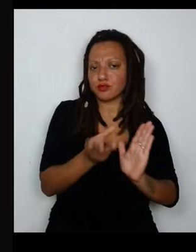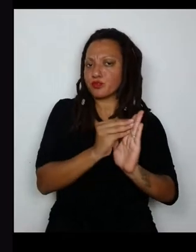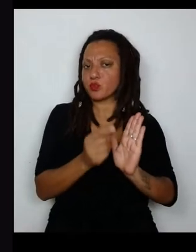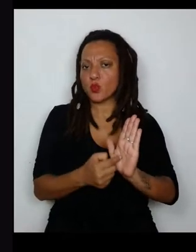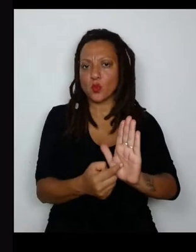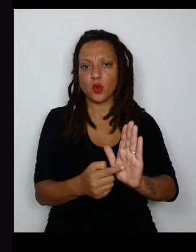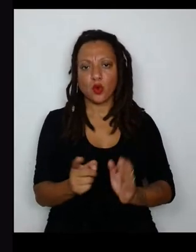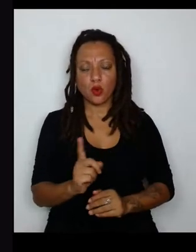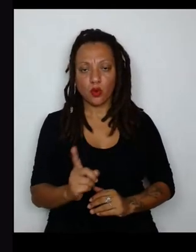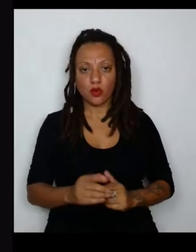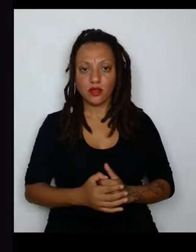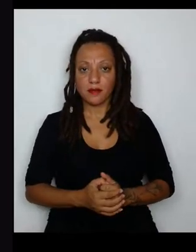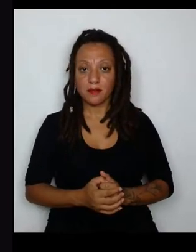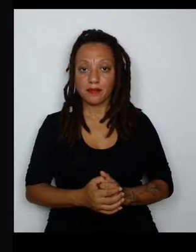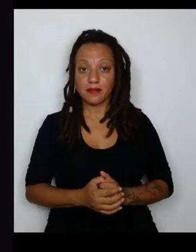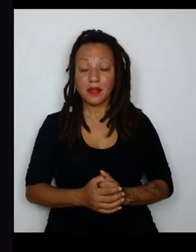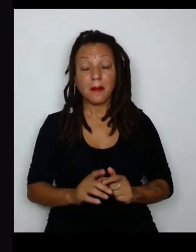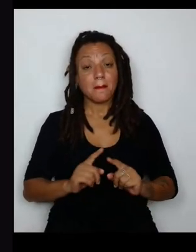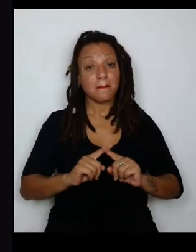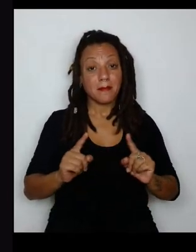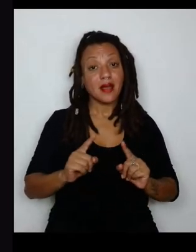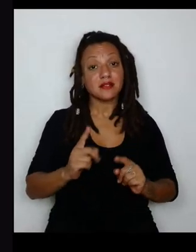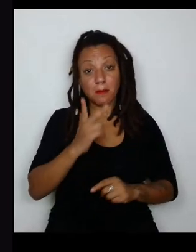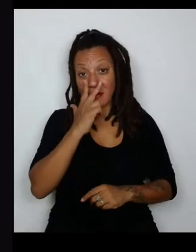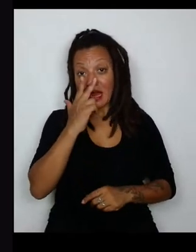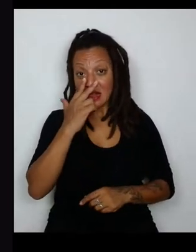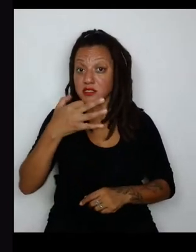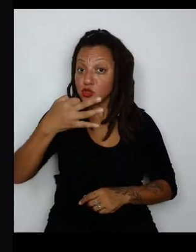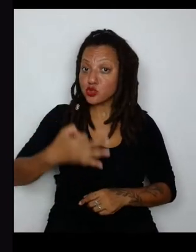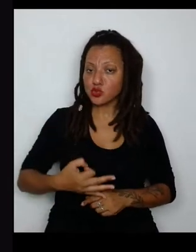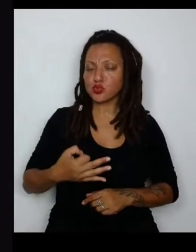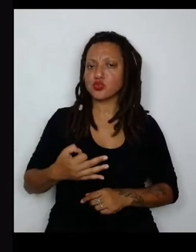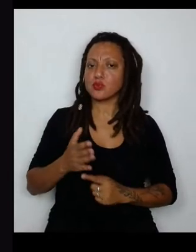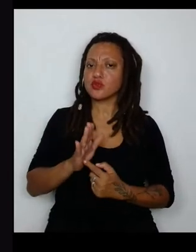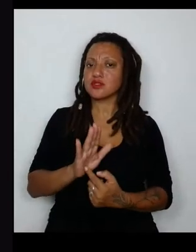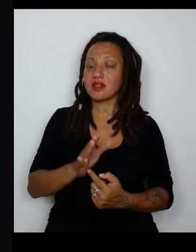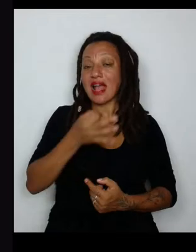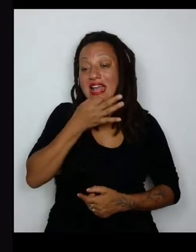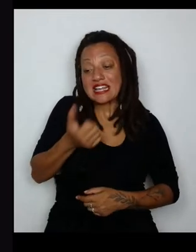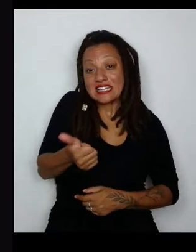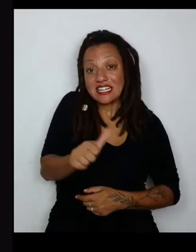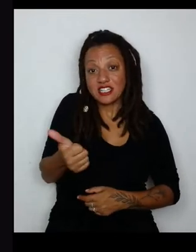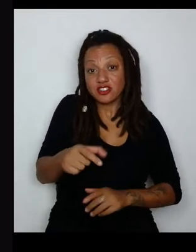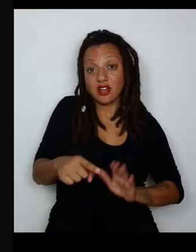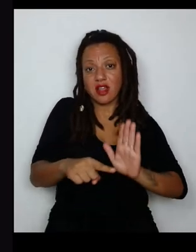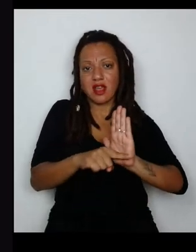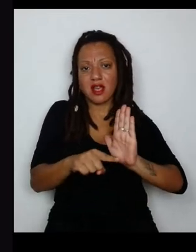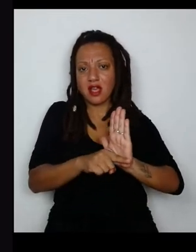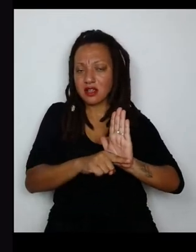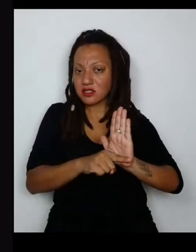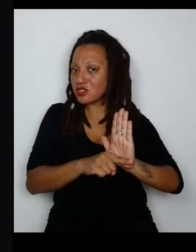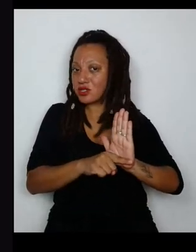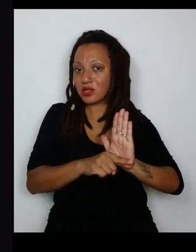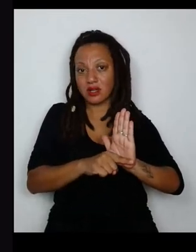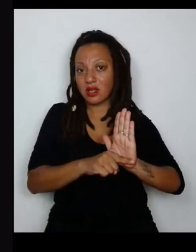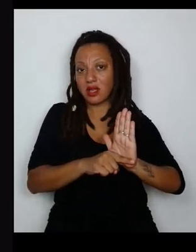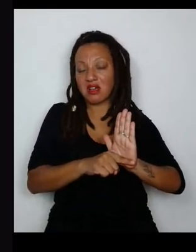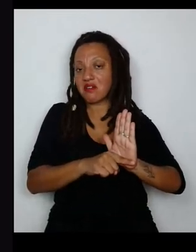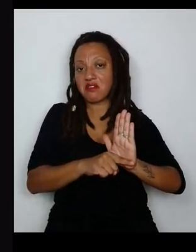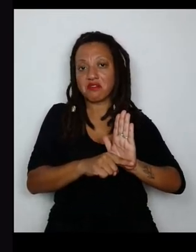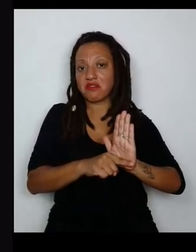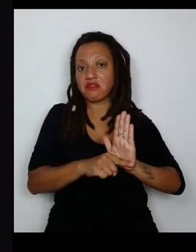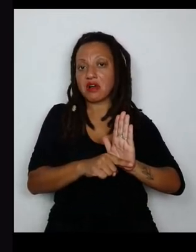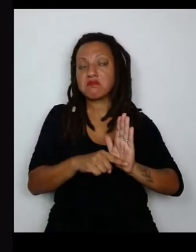fair to say that negative criticism has had no perceptual effect on the continuing